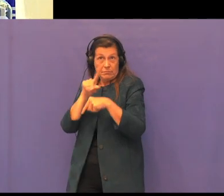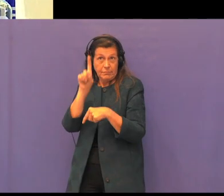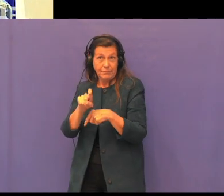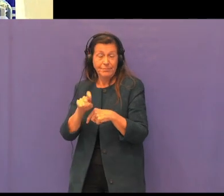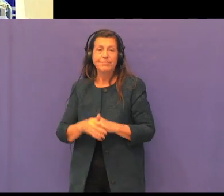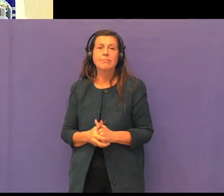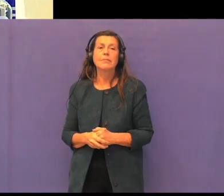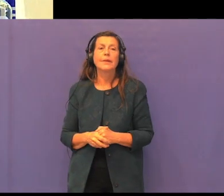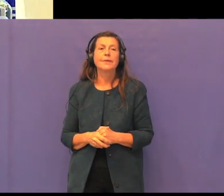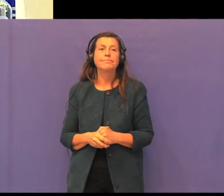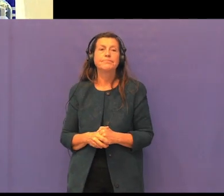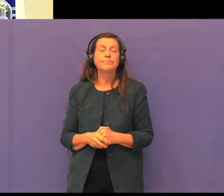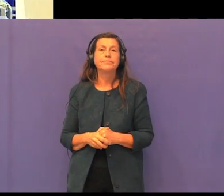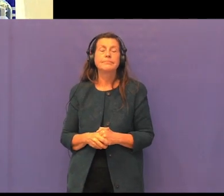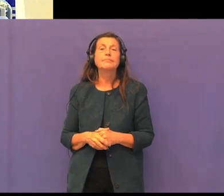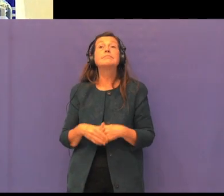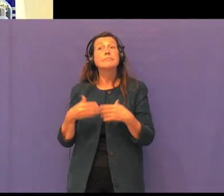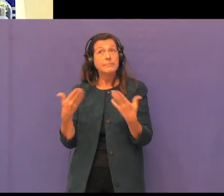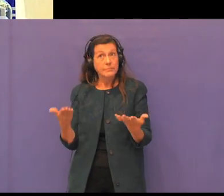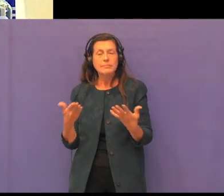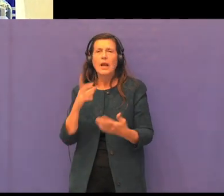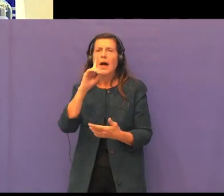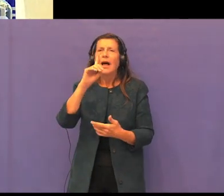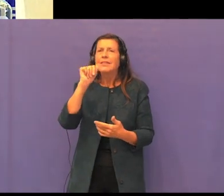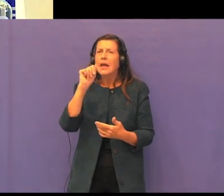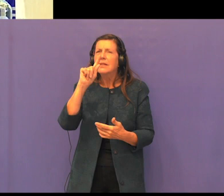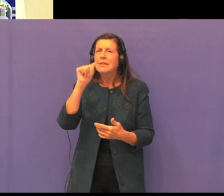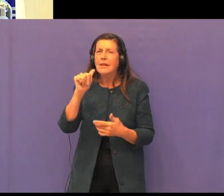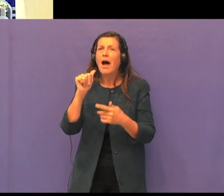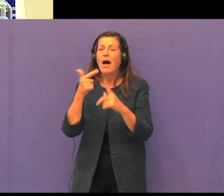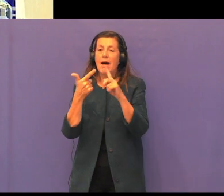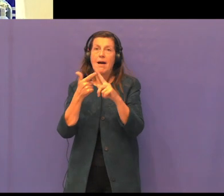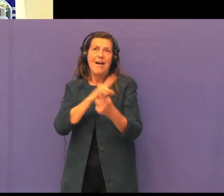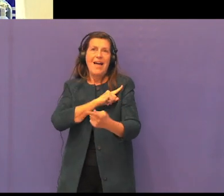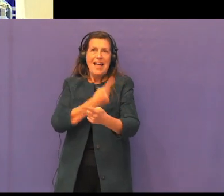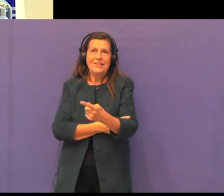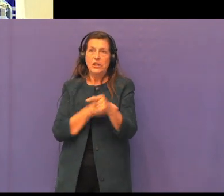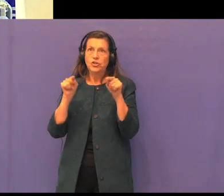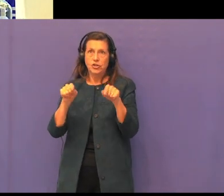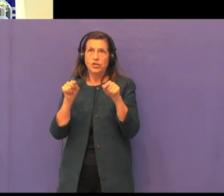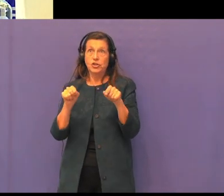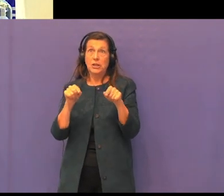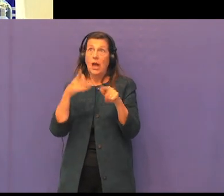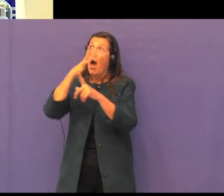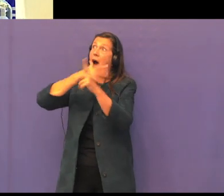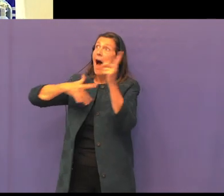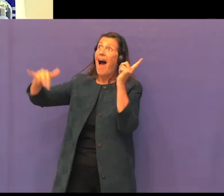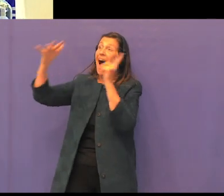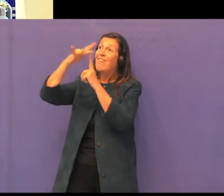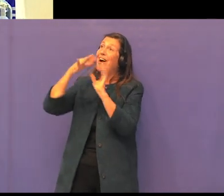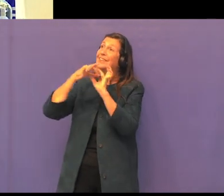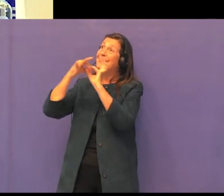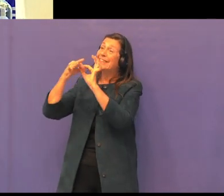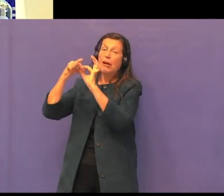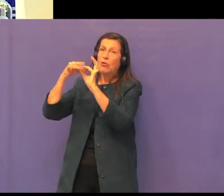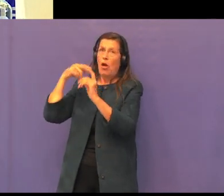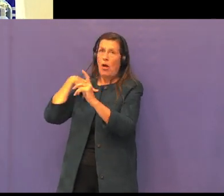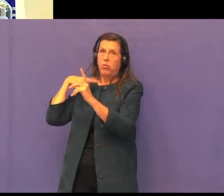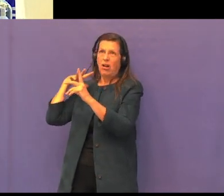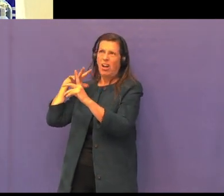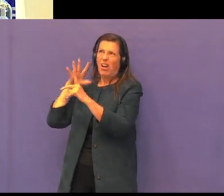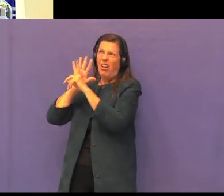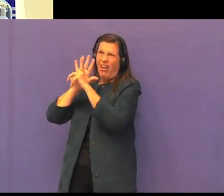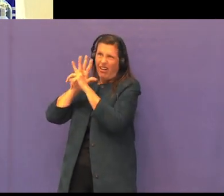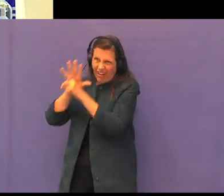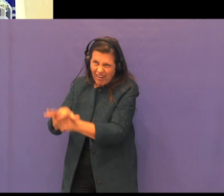very environmentally friendly. I think people are trying to find an excuse to stop using machine translation, perhaps. I could be getting it